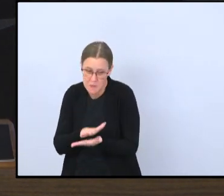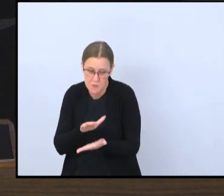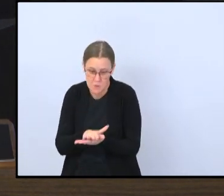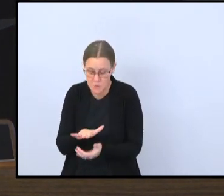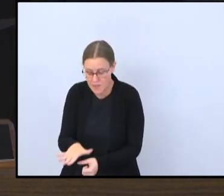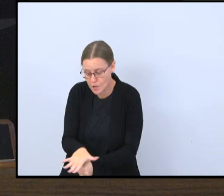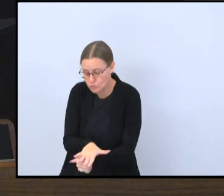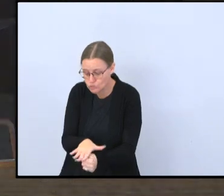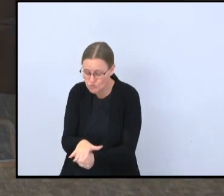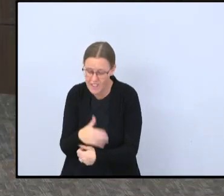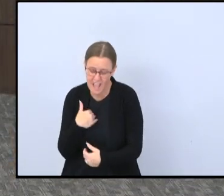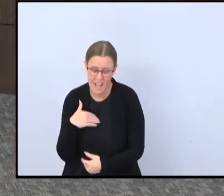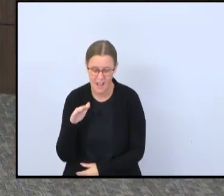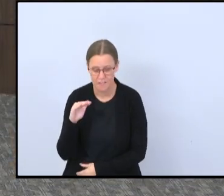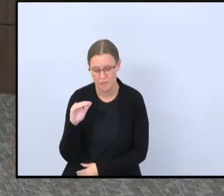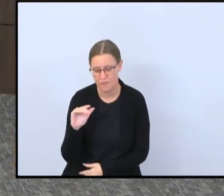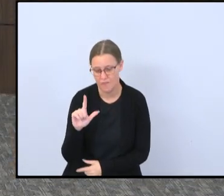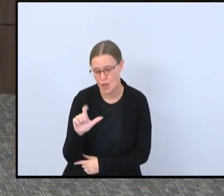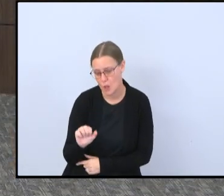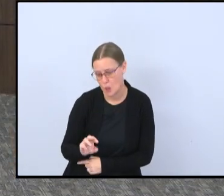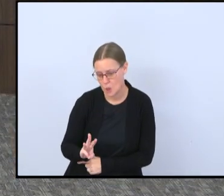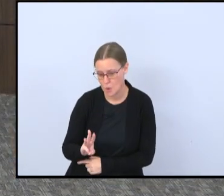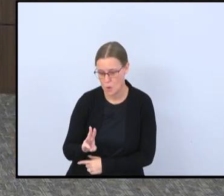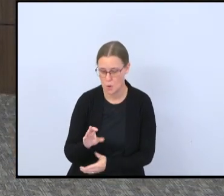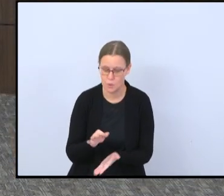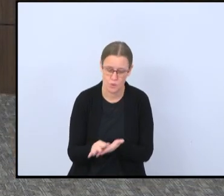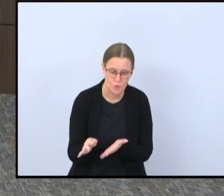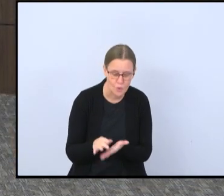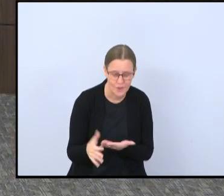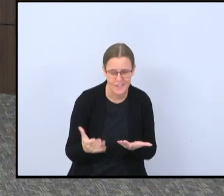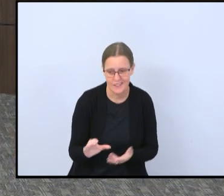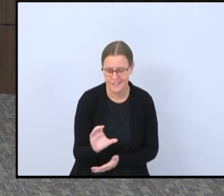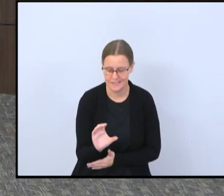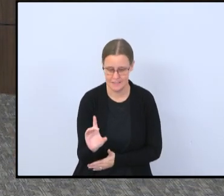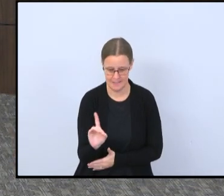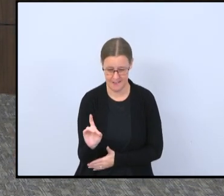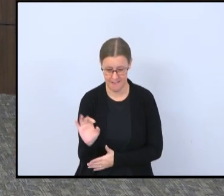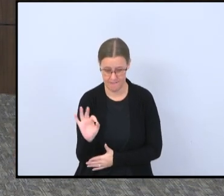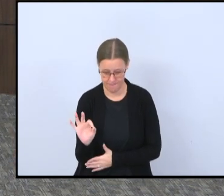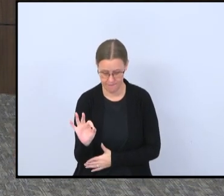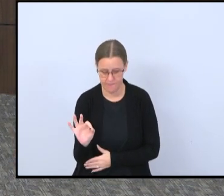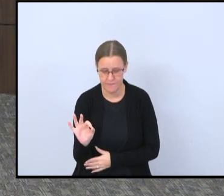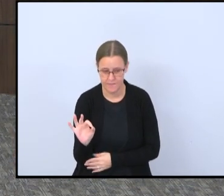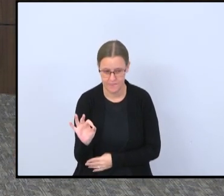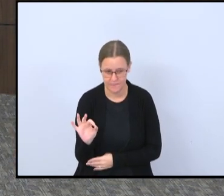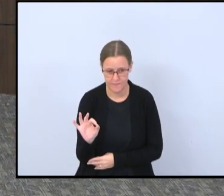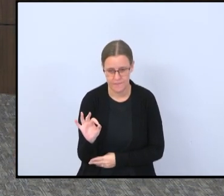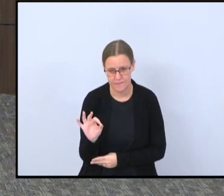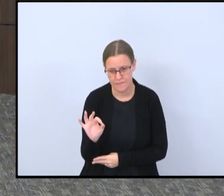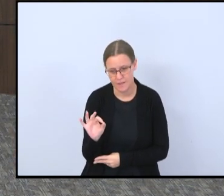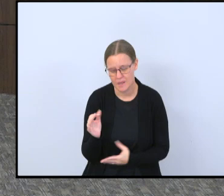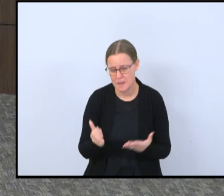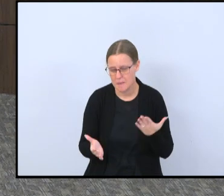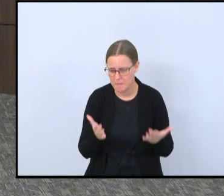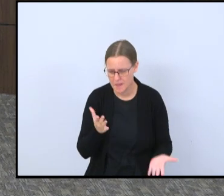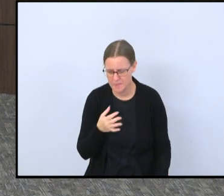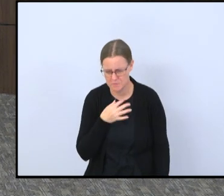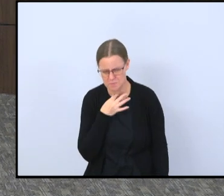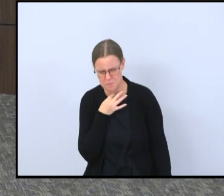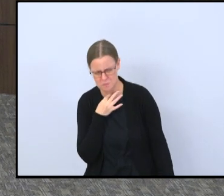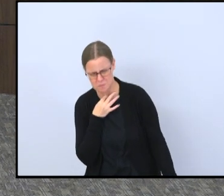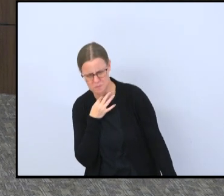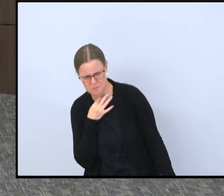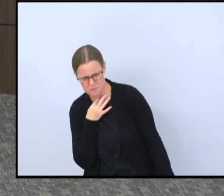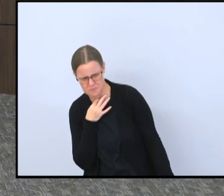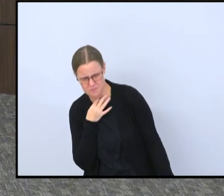low A, B, C, D, F score, say a C, D, or F score, you might wonder how your